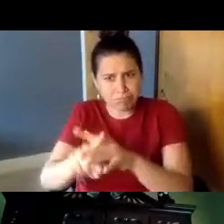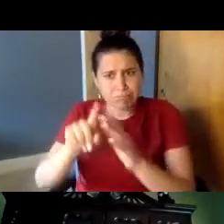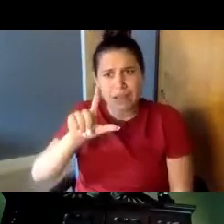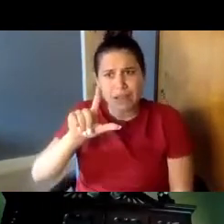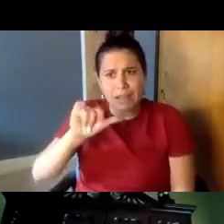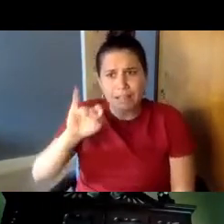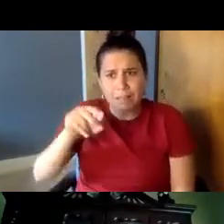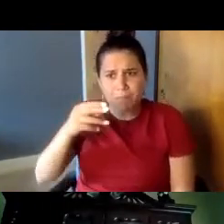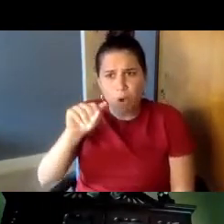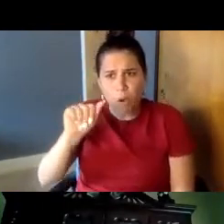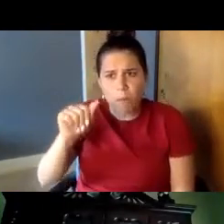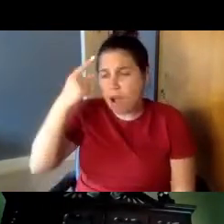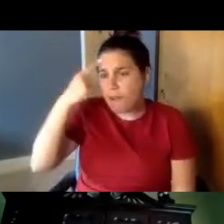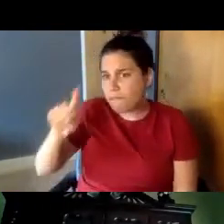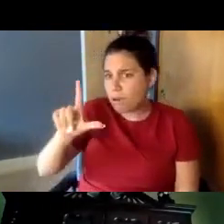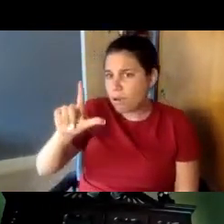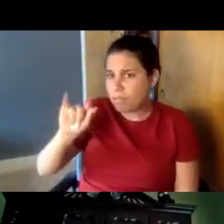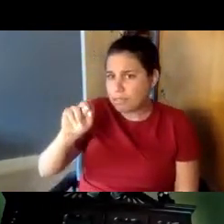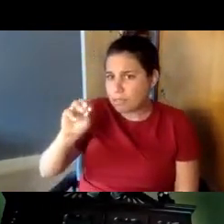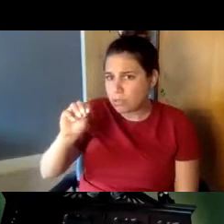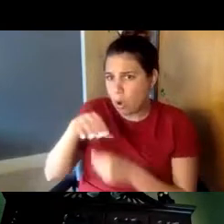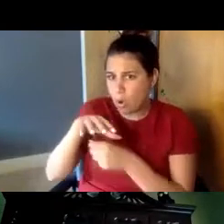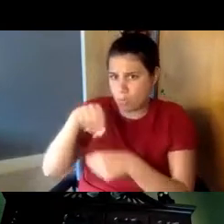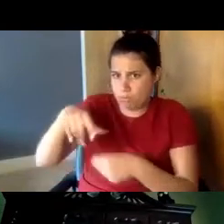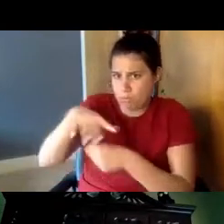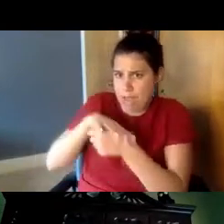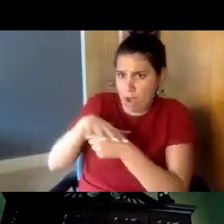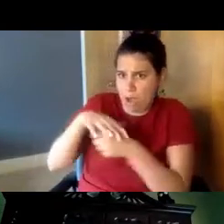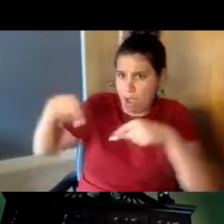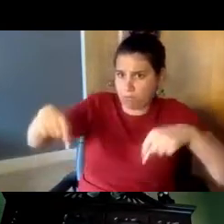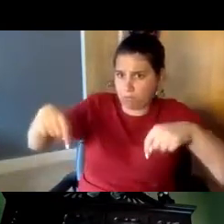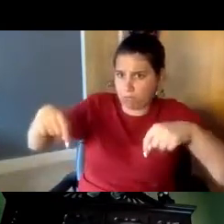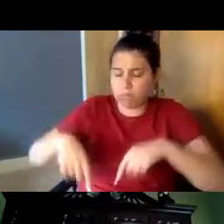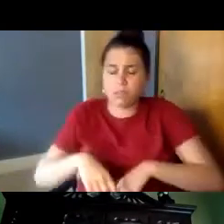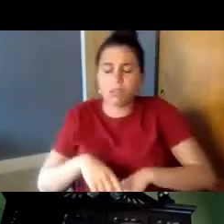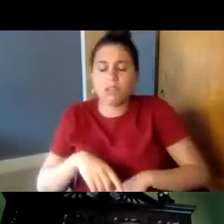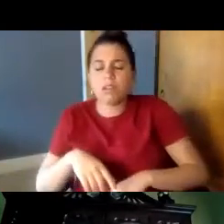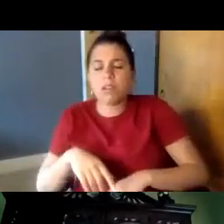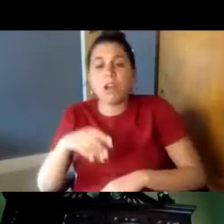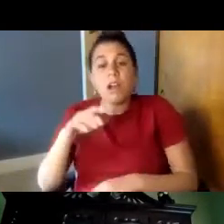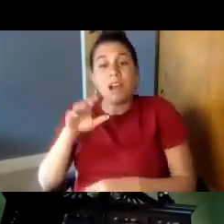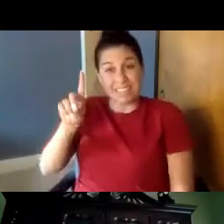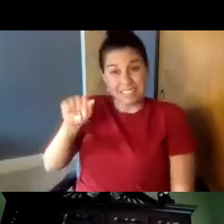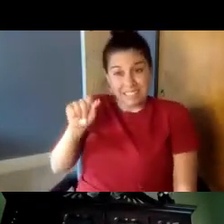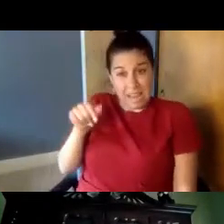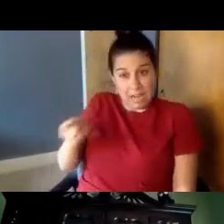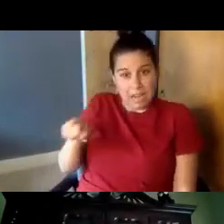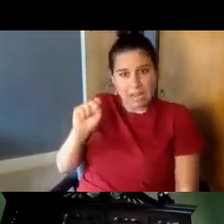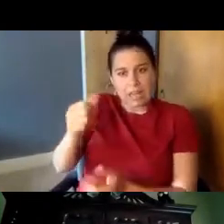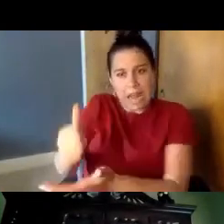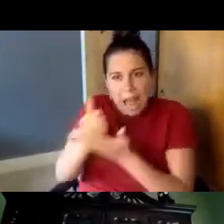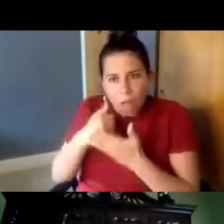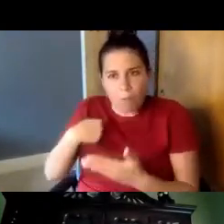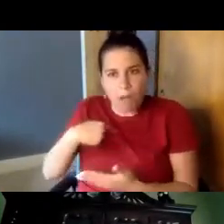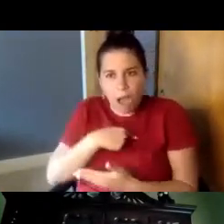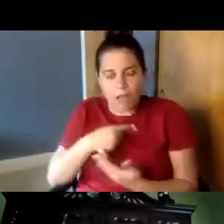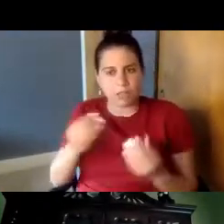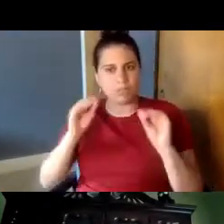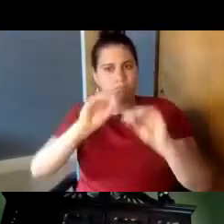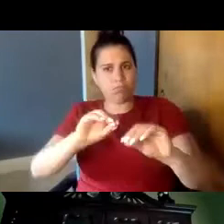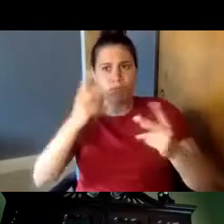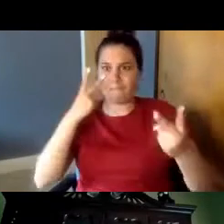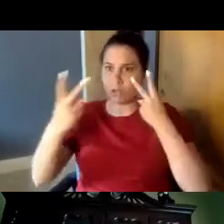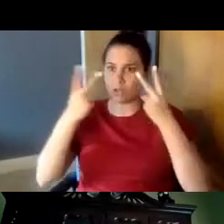Latino population in our catchment area. And by using data, you can visualize what this looks like in a really unique